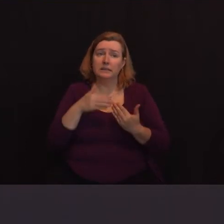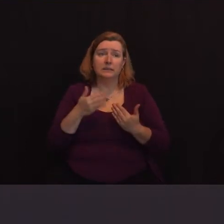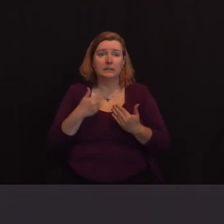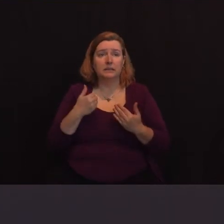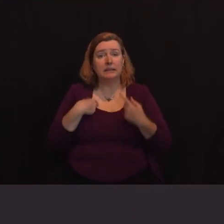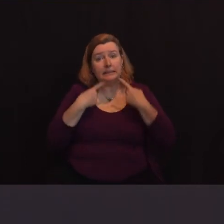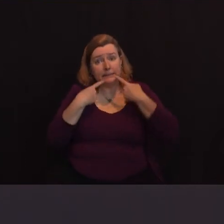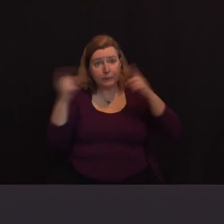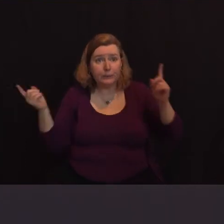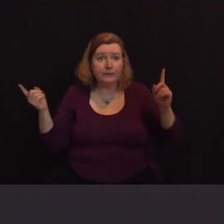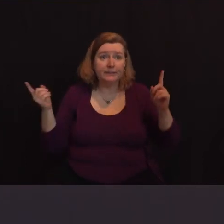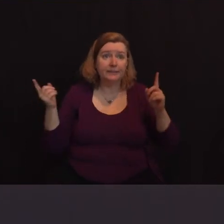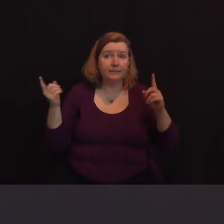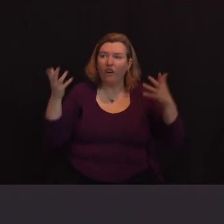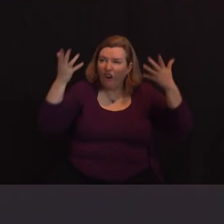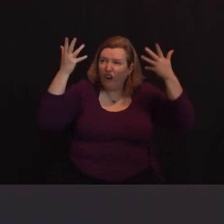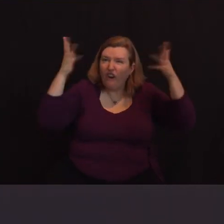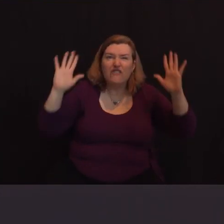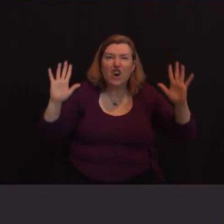can.